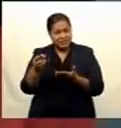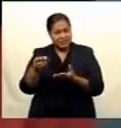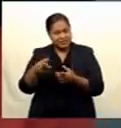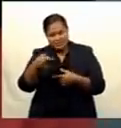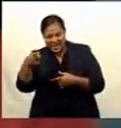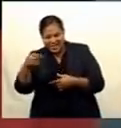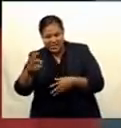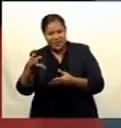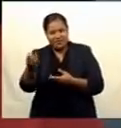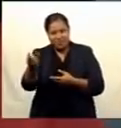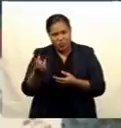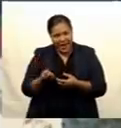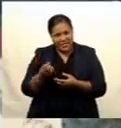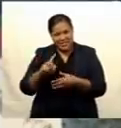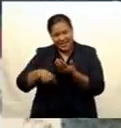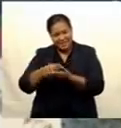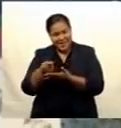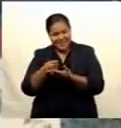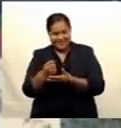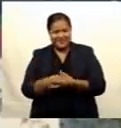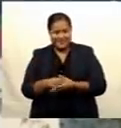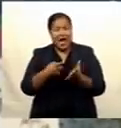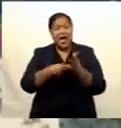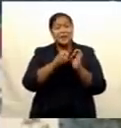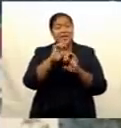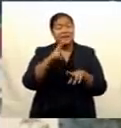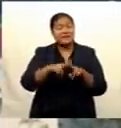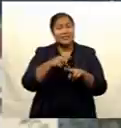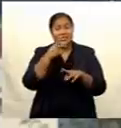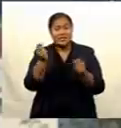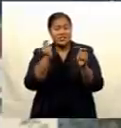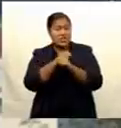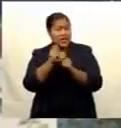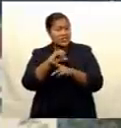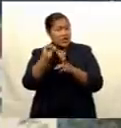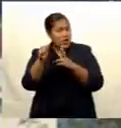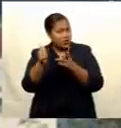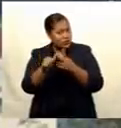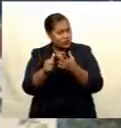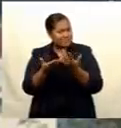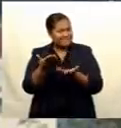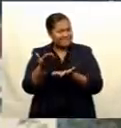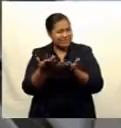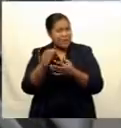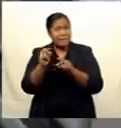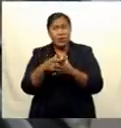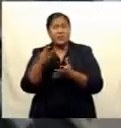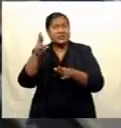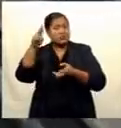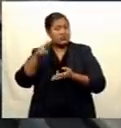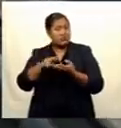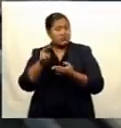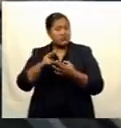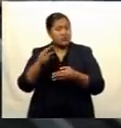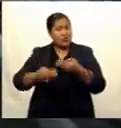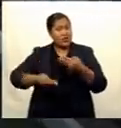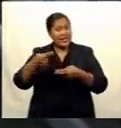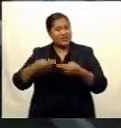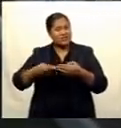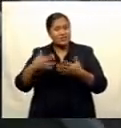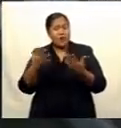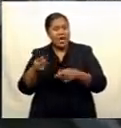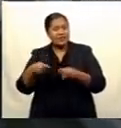salary possibly and payroll costs. The Reserve Bank of Fiji says the change is also consistent with the broad reduction of interest rates in the